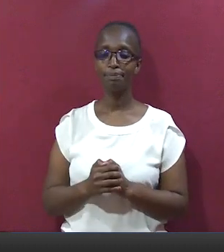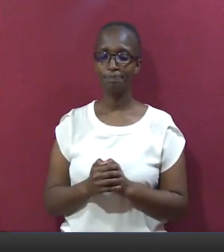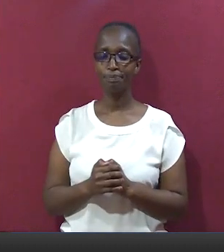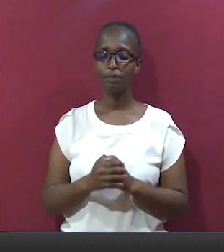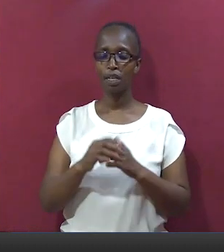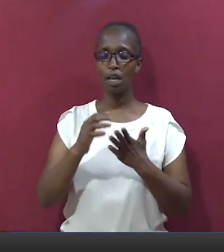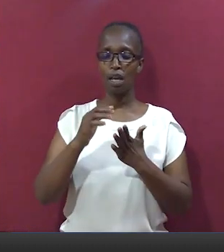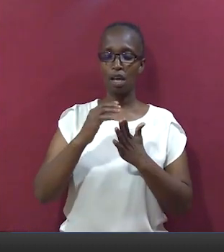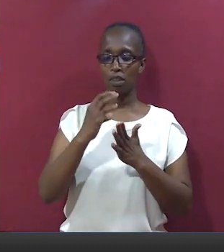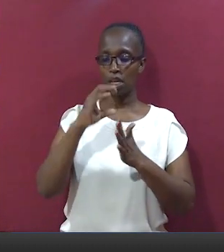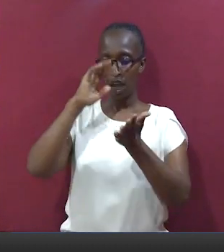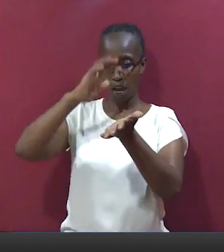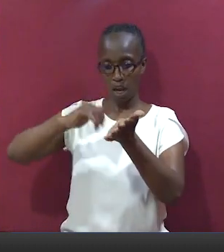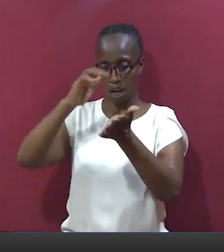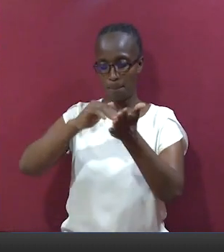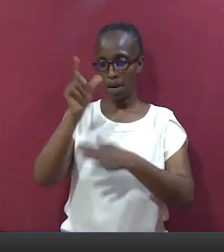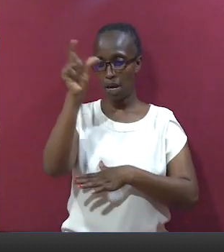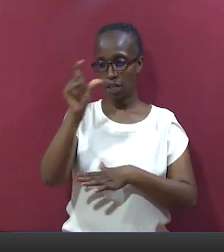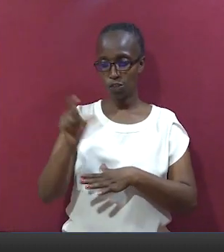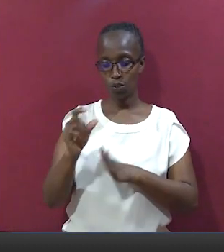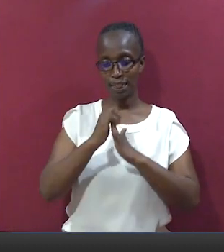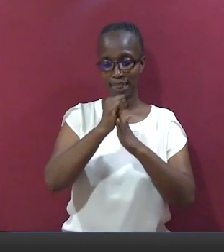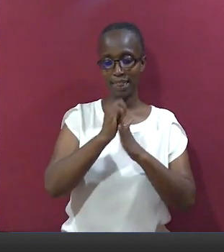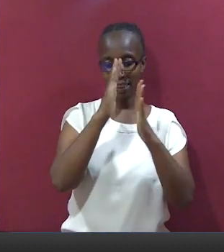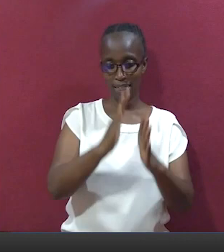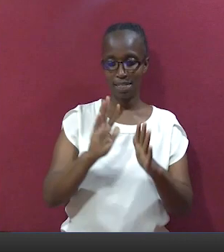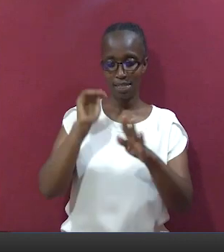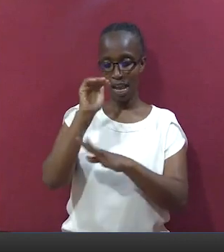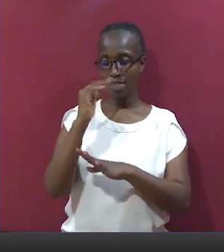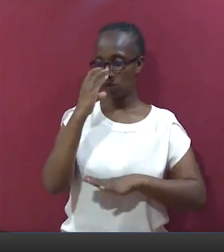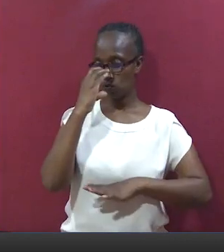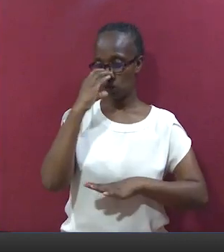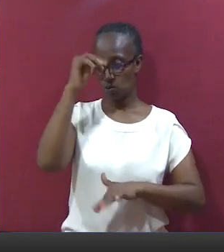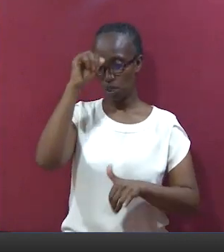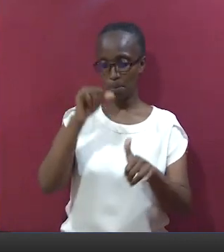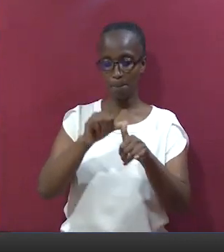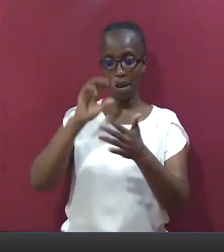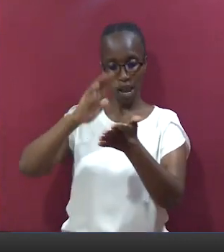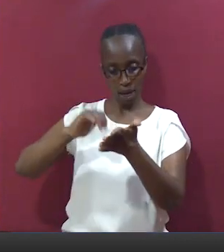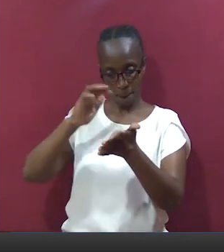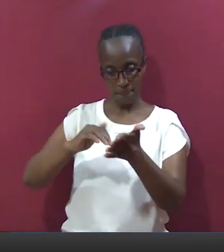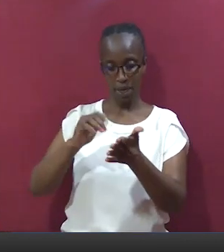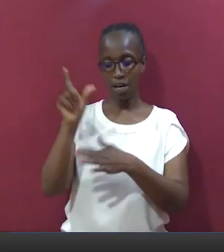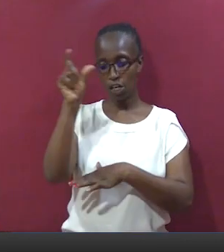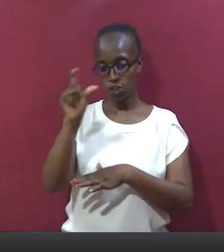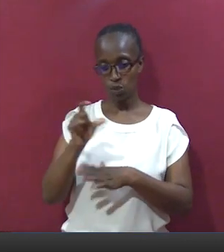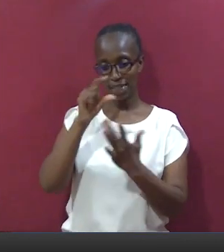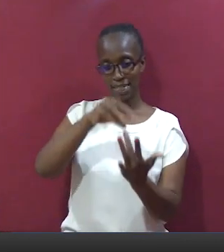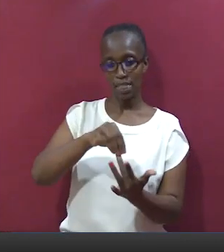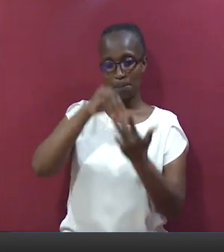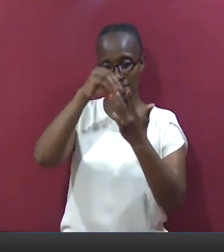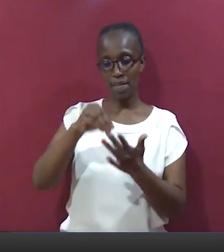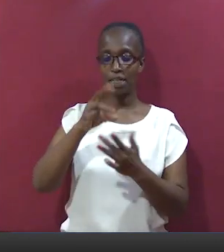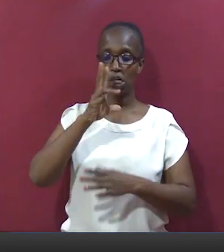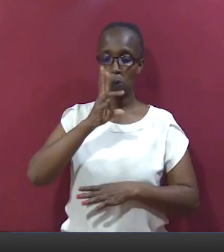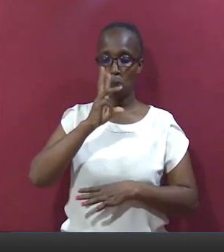wa eneo la Ukambani waliohudhuria hafla hiyo wakimsihi Rais Ruto kuikumbuka eneo la Ukambani katika maendeleo, haswa katika sekta ya